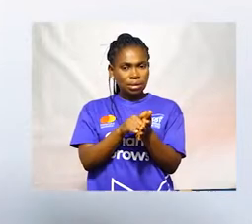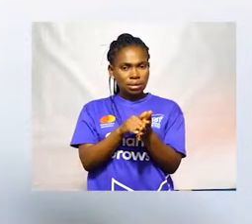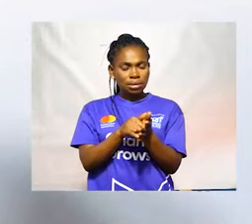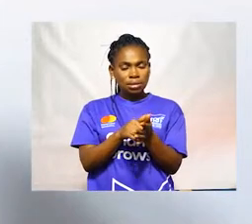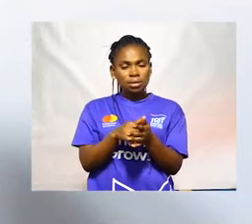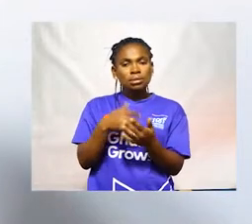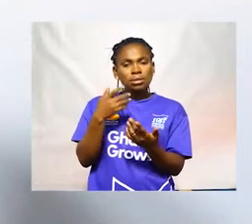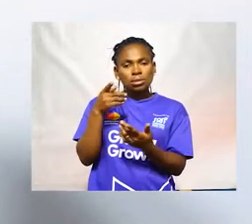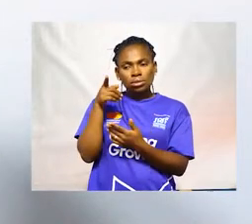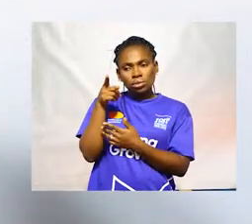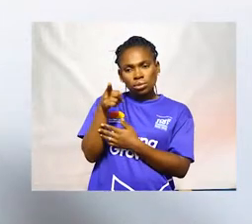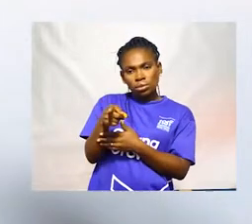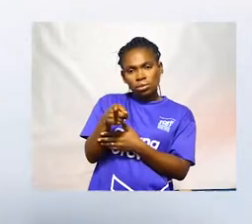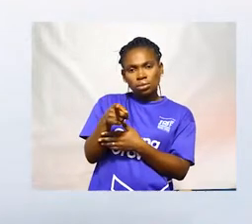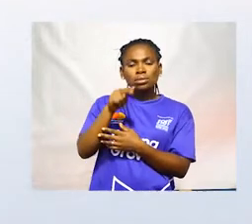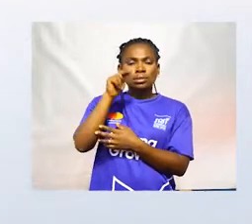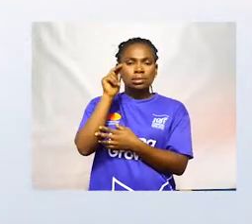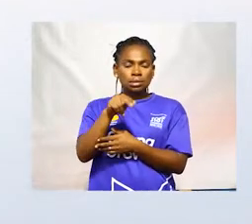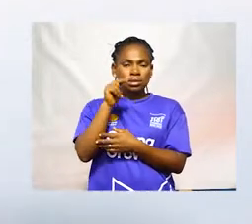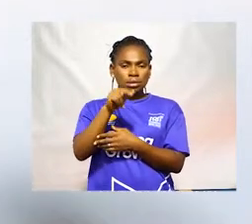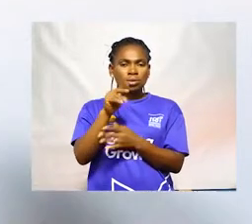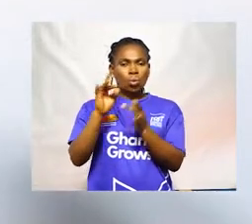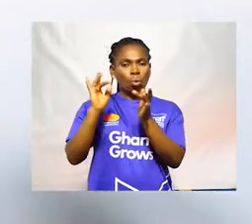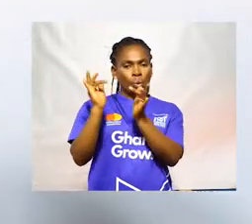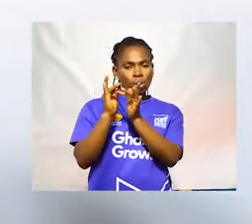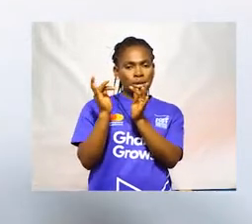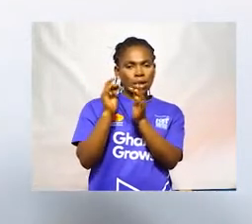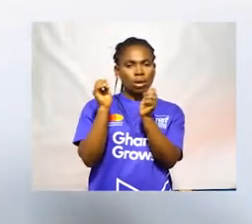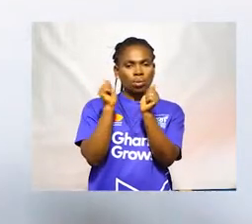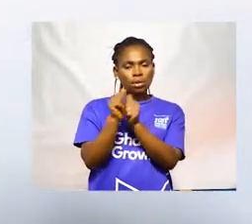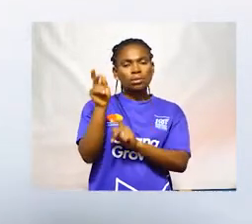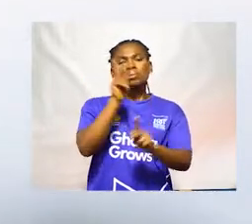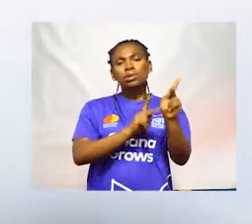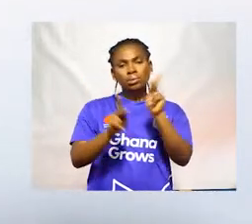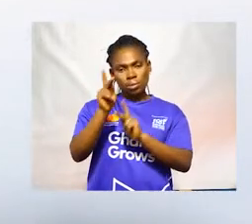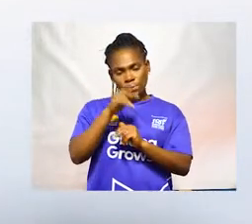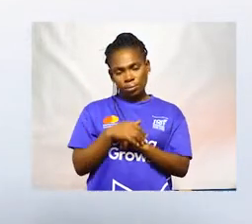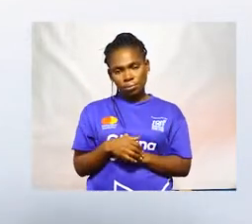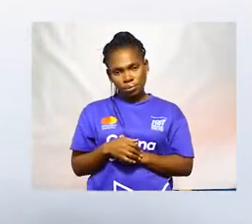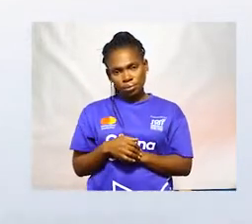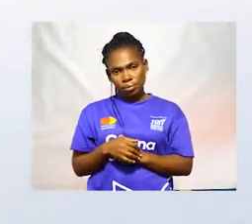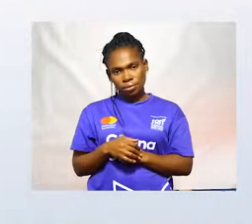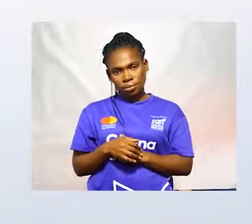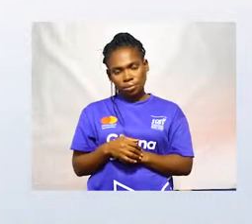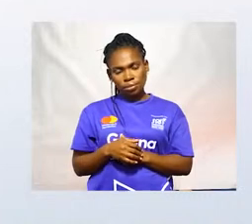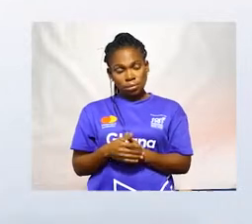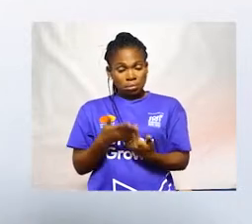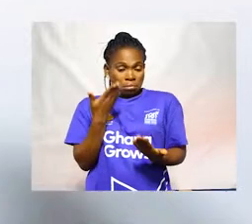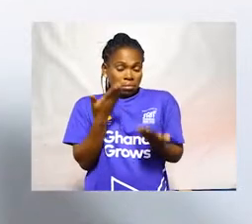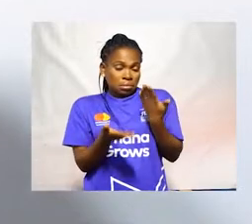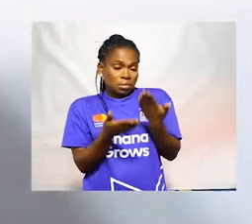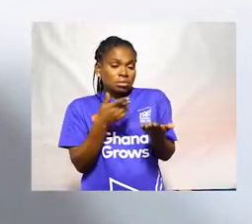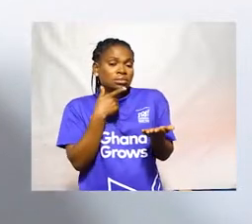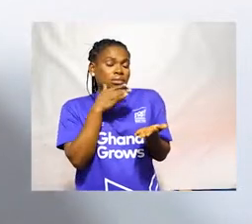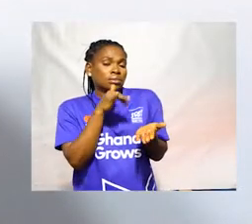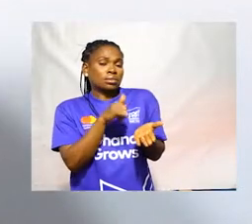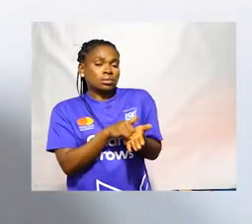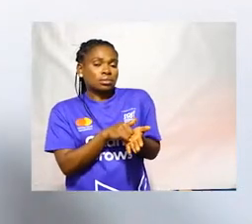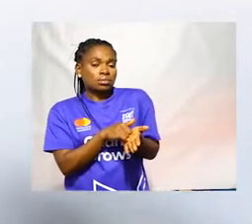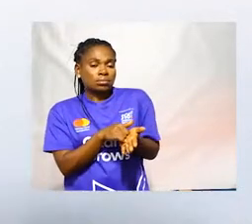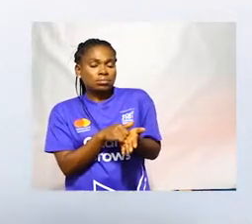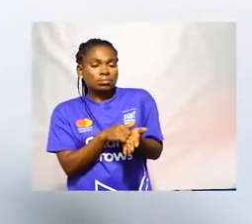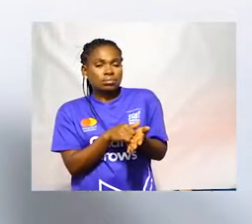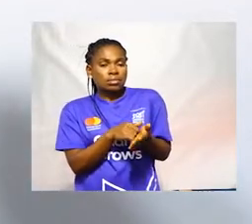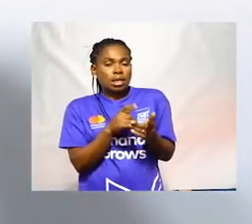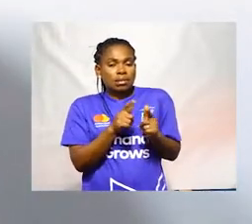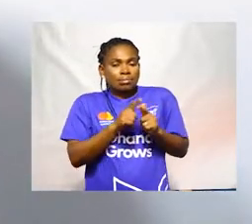you need to connect to big people. they may not necessarily be